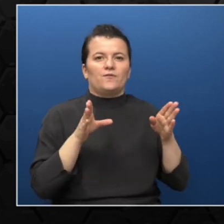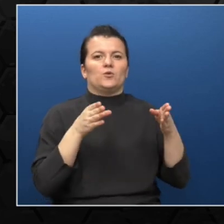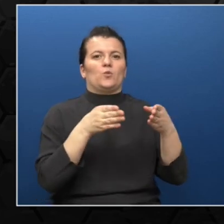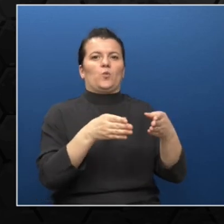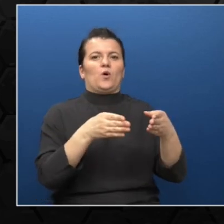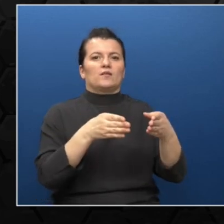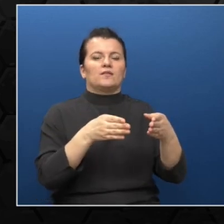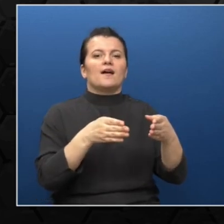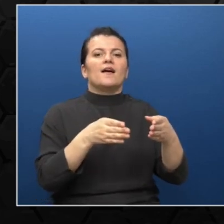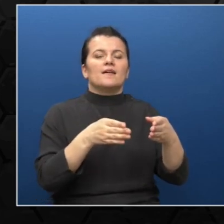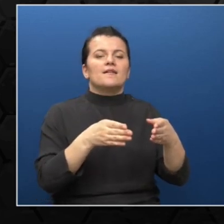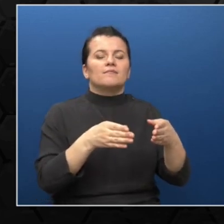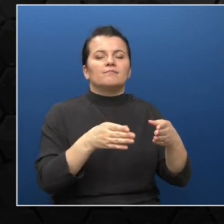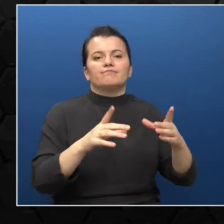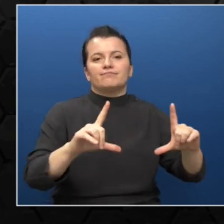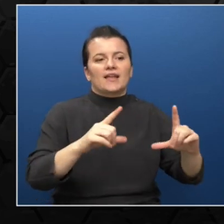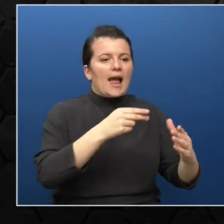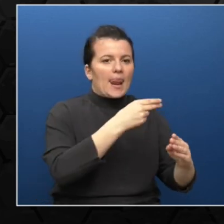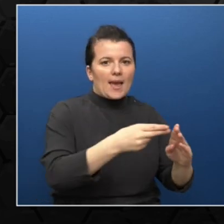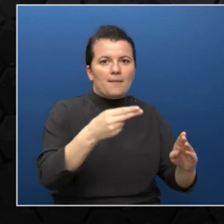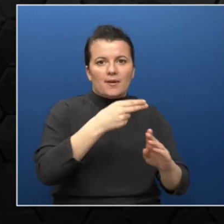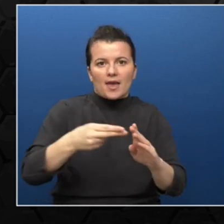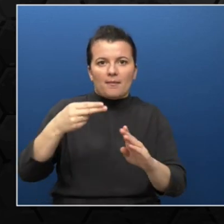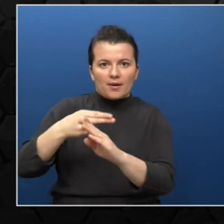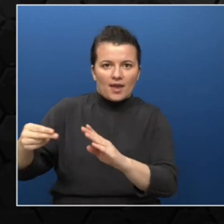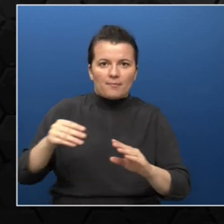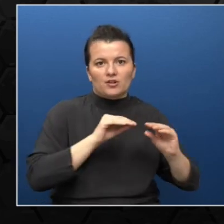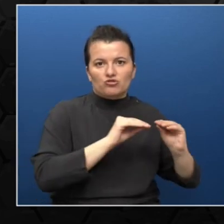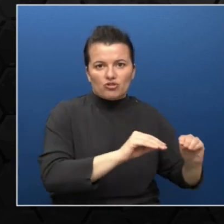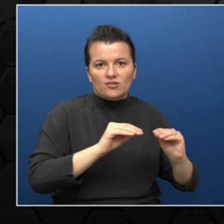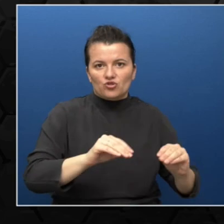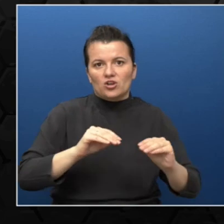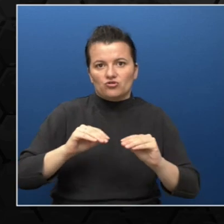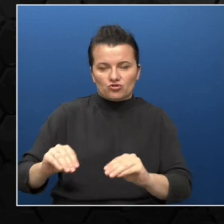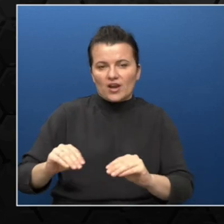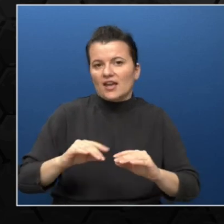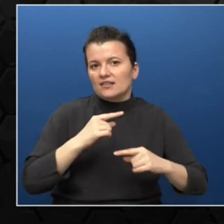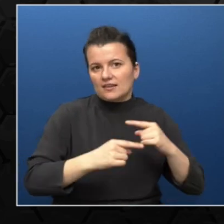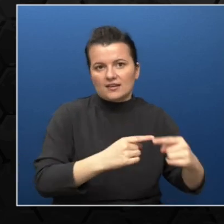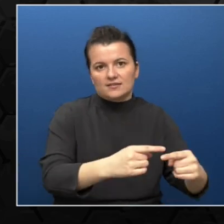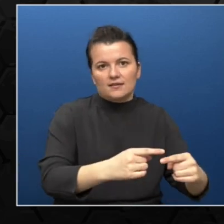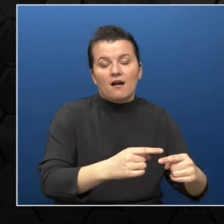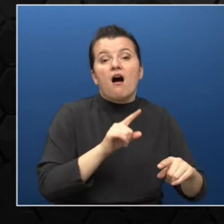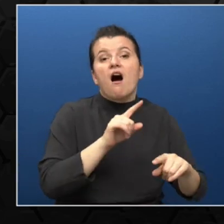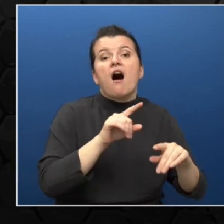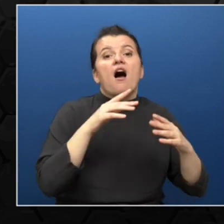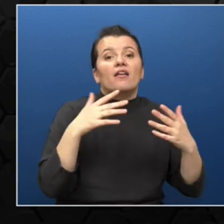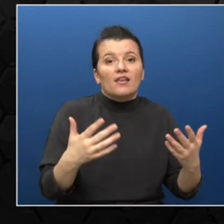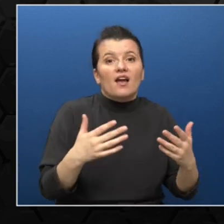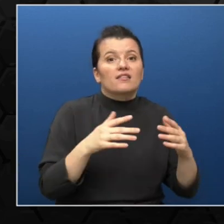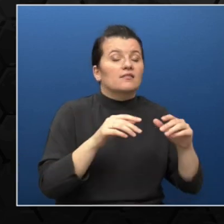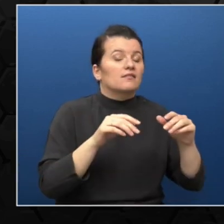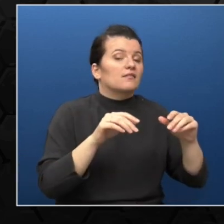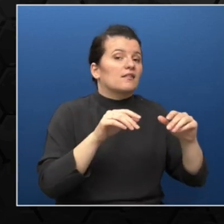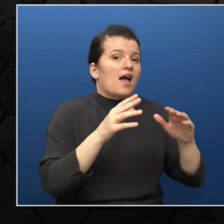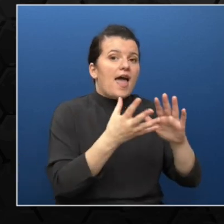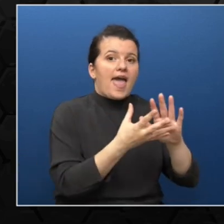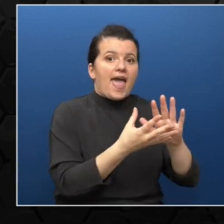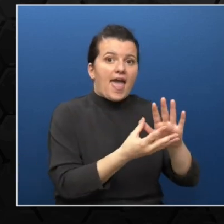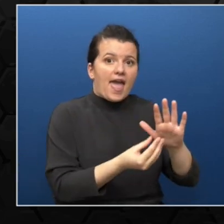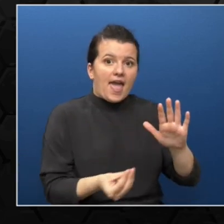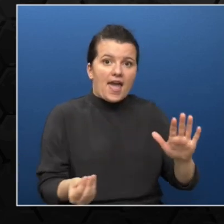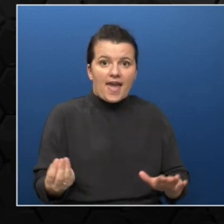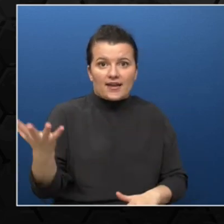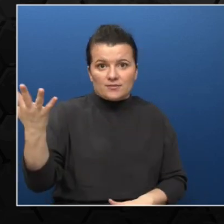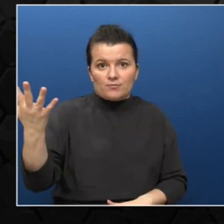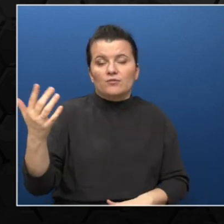training process. And then, as you could see, the export options, one of the export options, for example, is